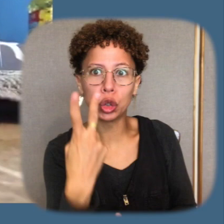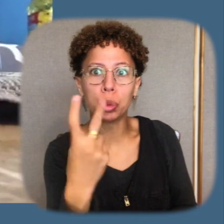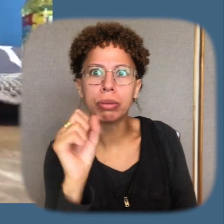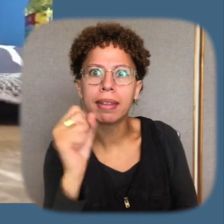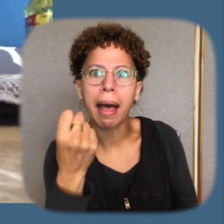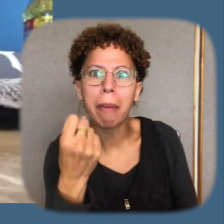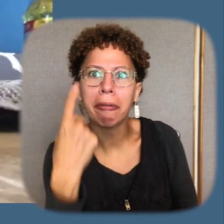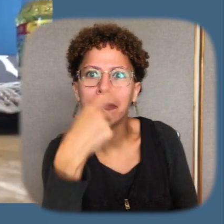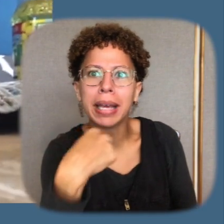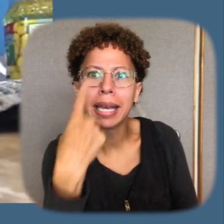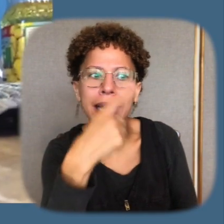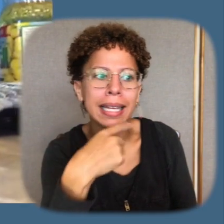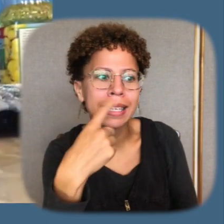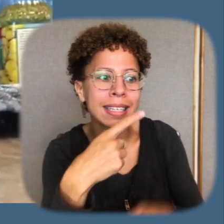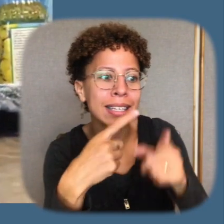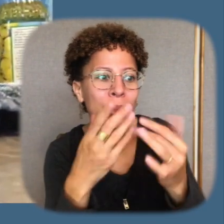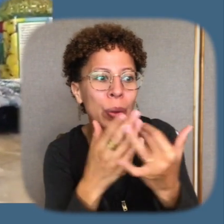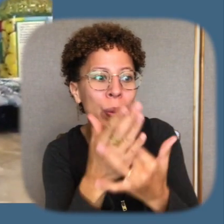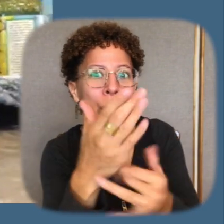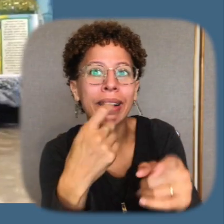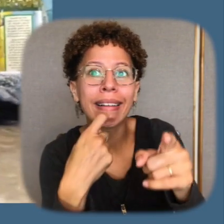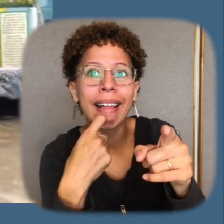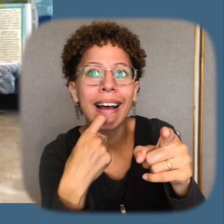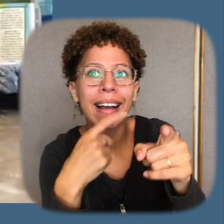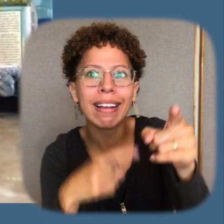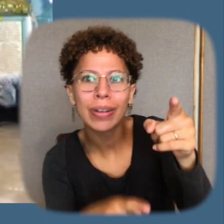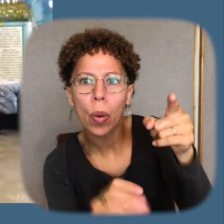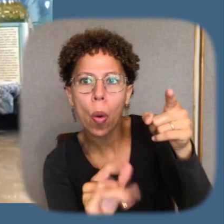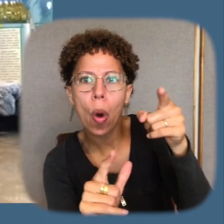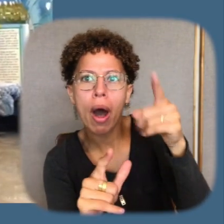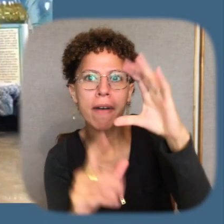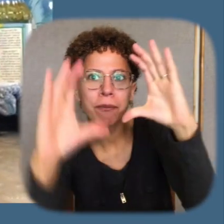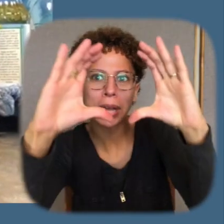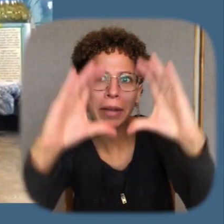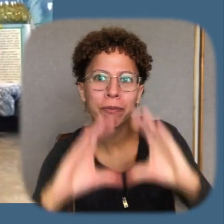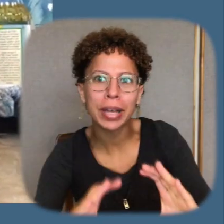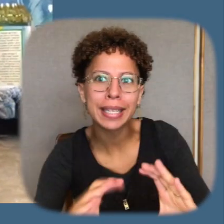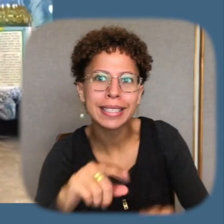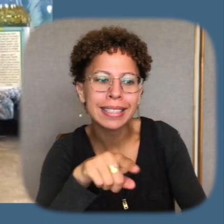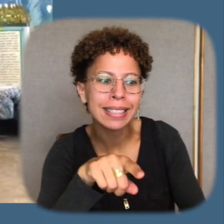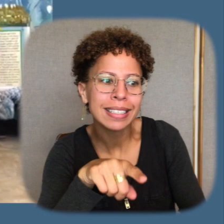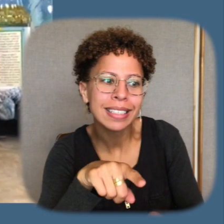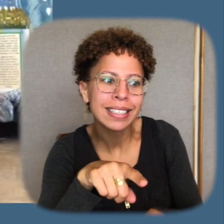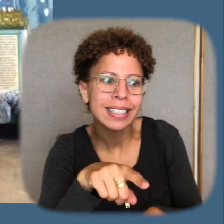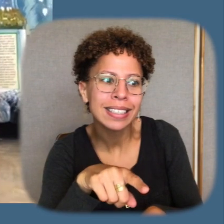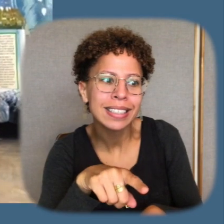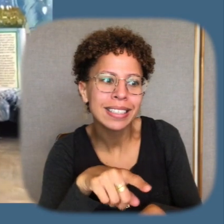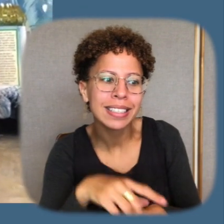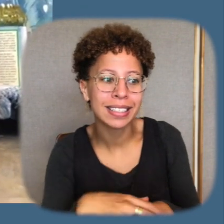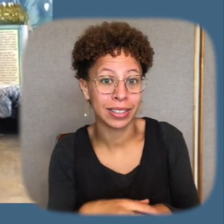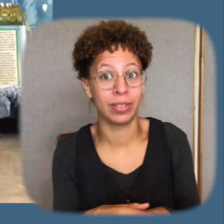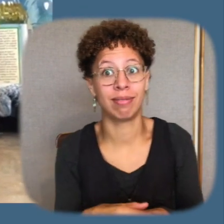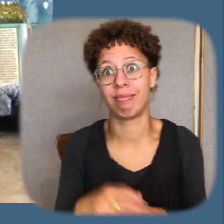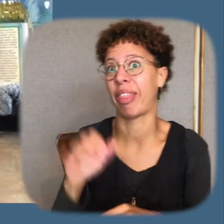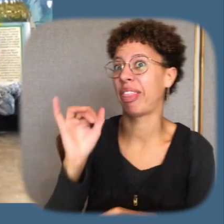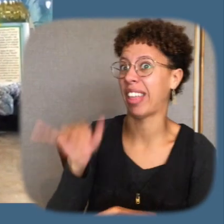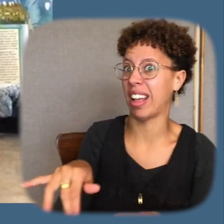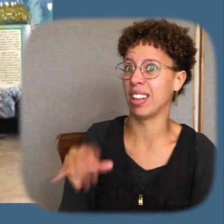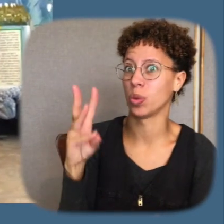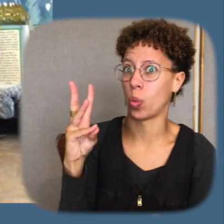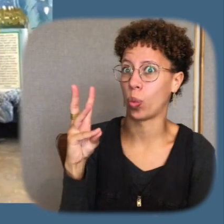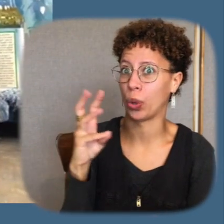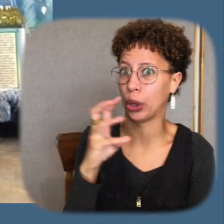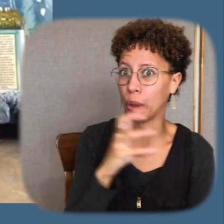Simons. One through the glass and one through the liquid oil. Okay. Oil works very